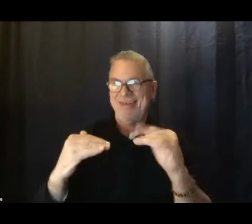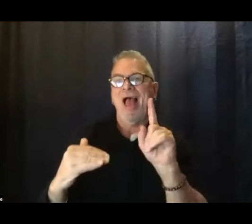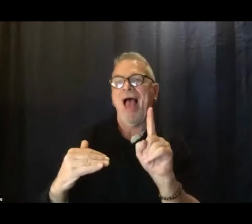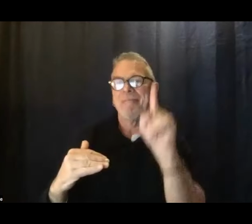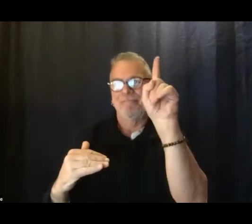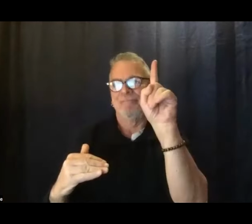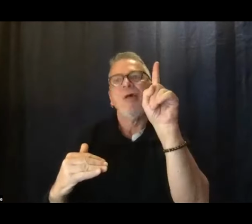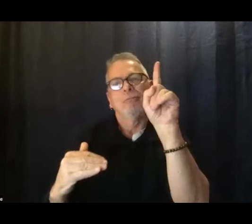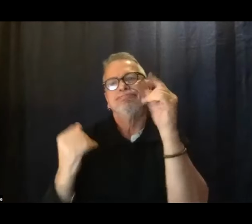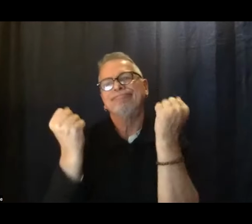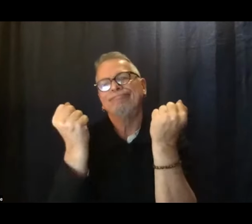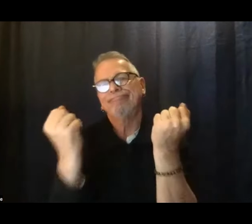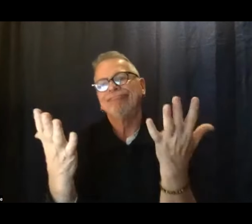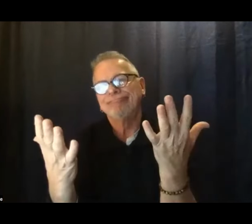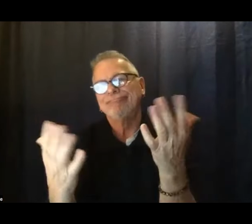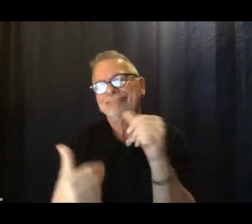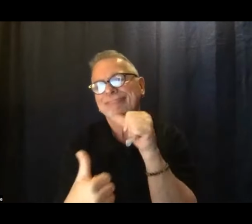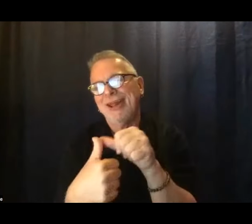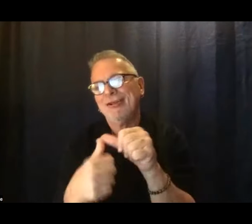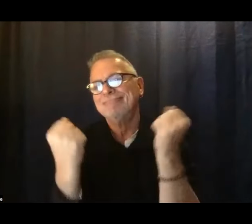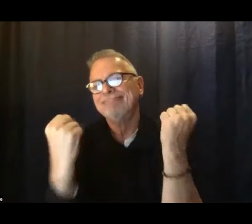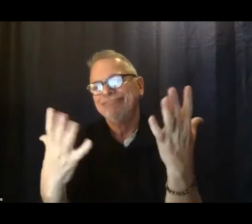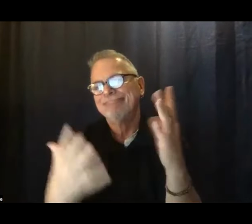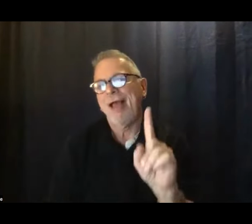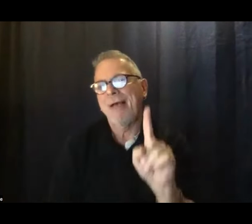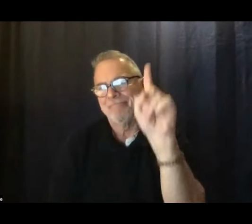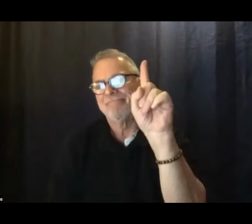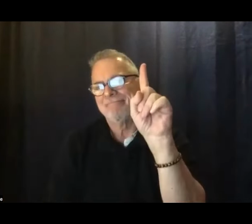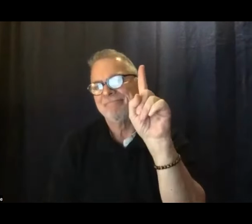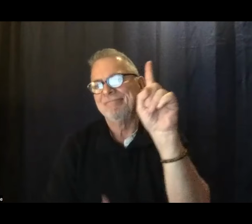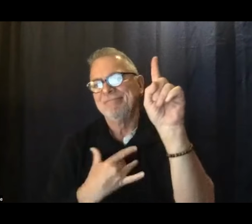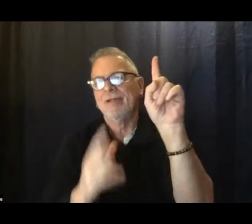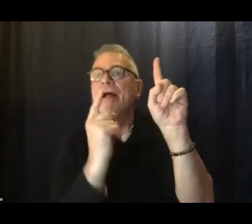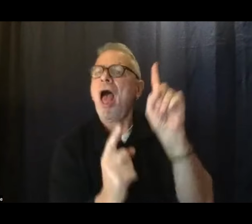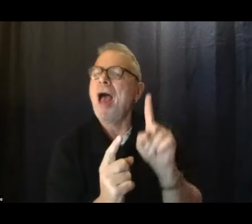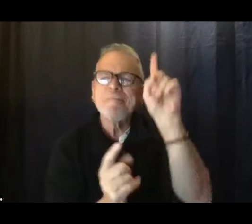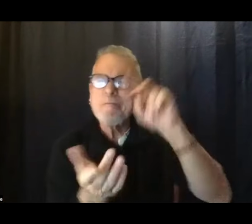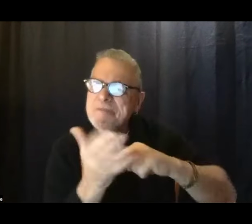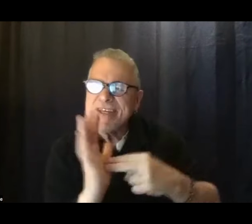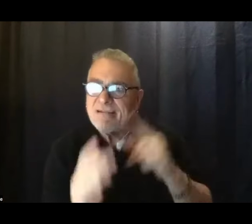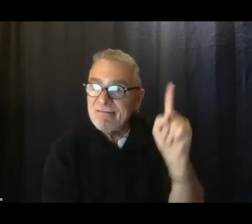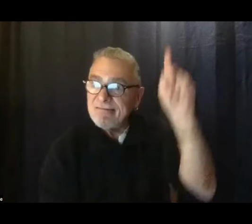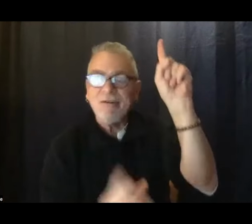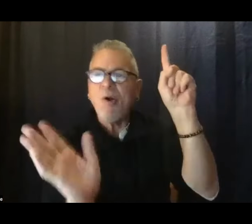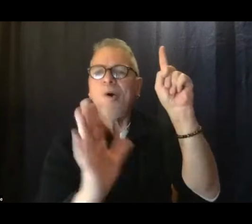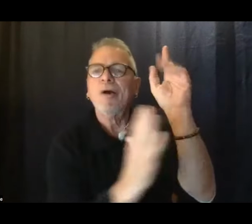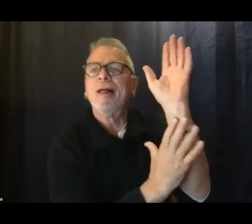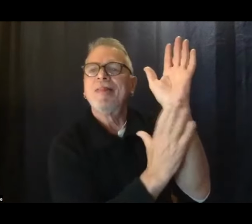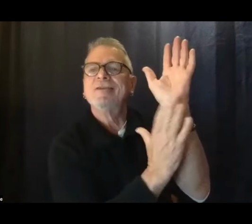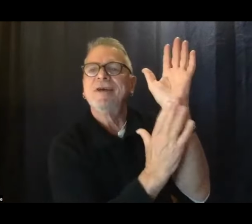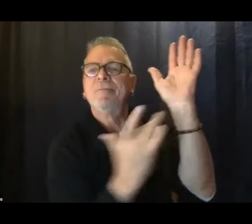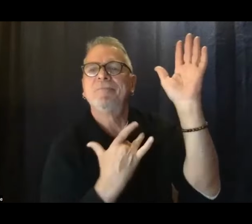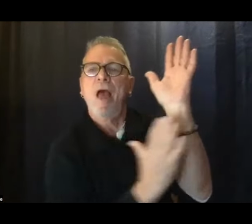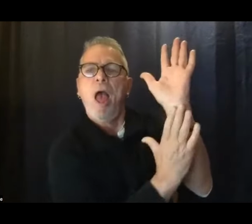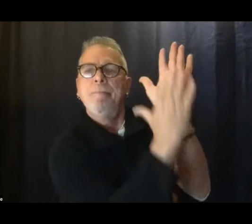2 letters. That's all you have to remember for that one. Now the ups. There's a lot of them. A lot of these letters do have them.